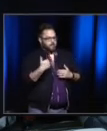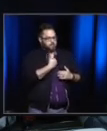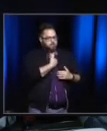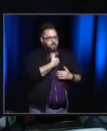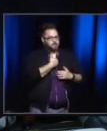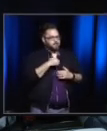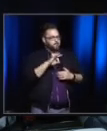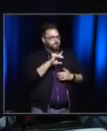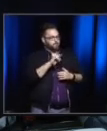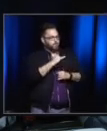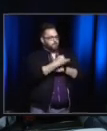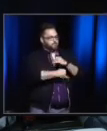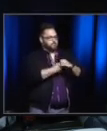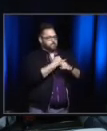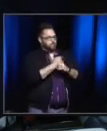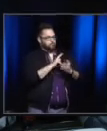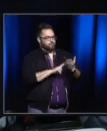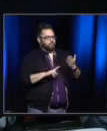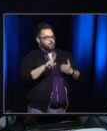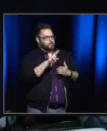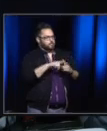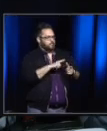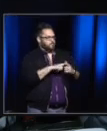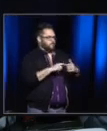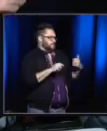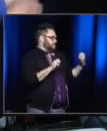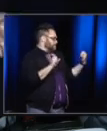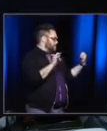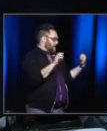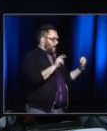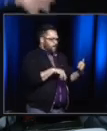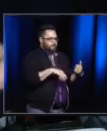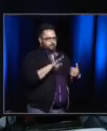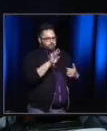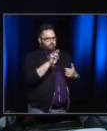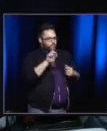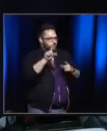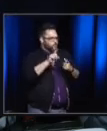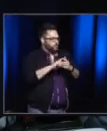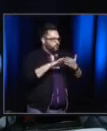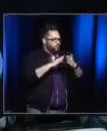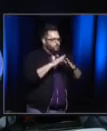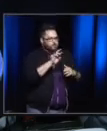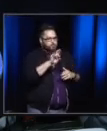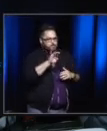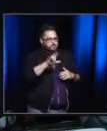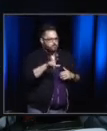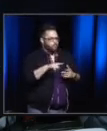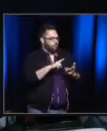Florida International, and Simon is all over the place. Bristol, Zurich, UWA.